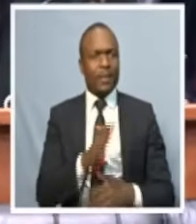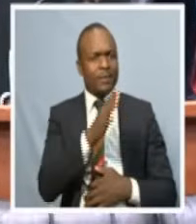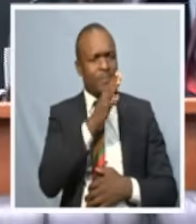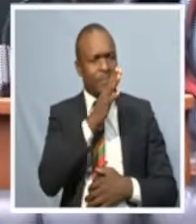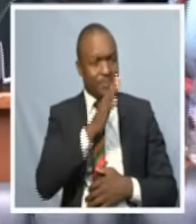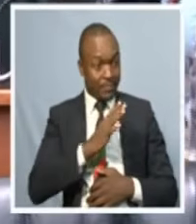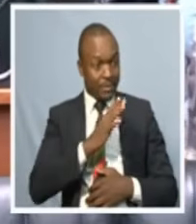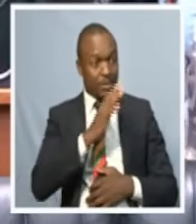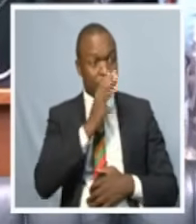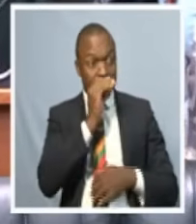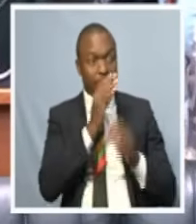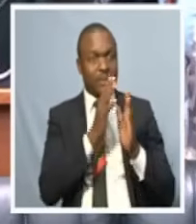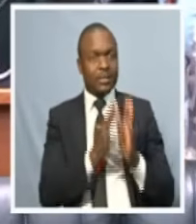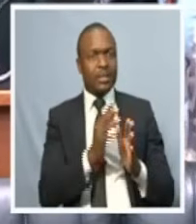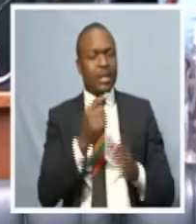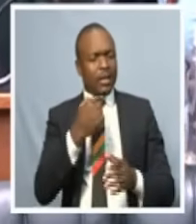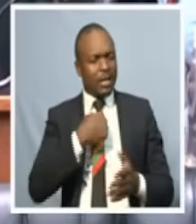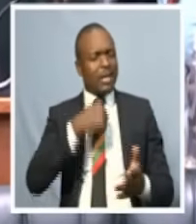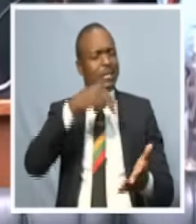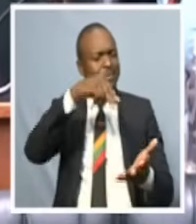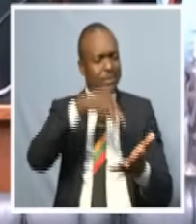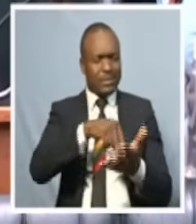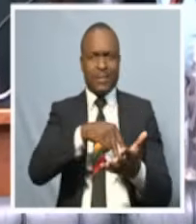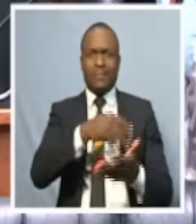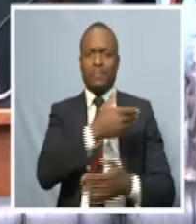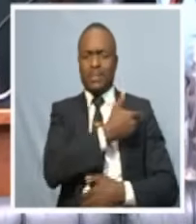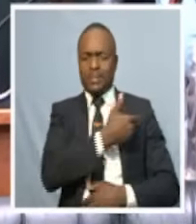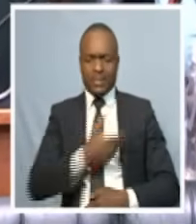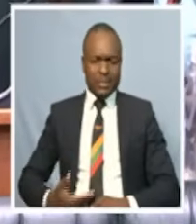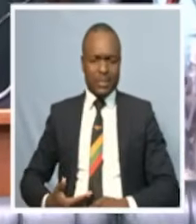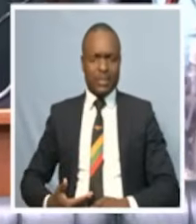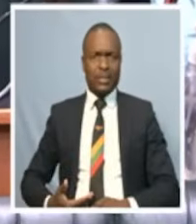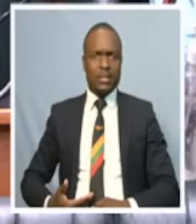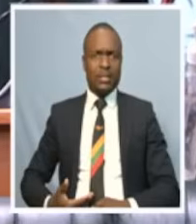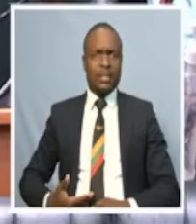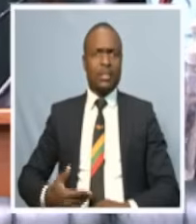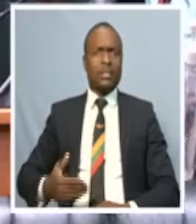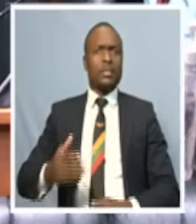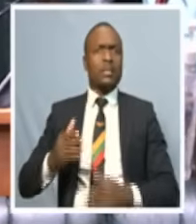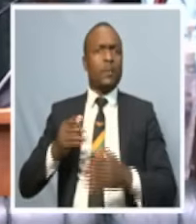Madam Speaker, I rise on a very serious point of order